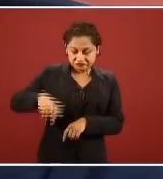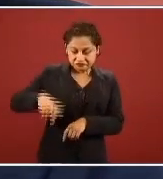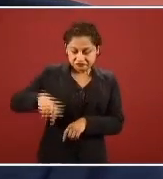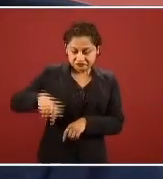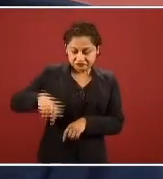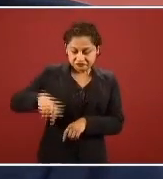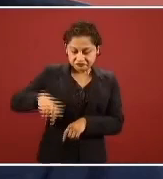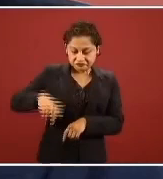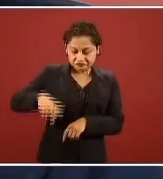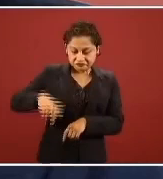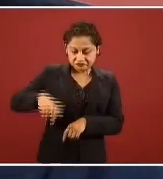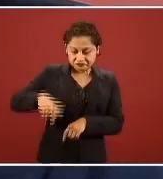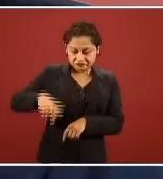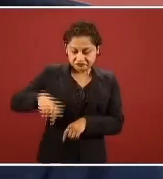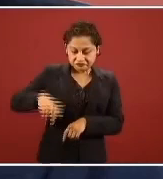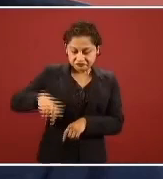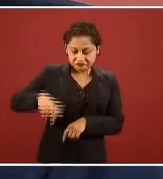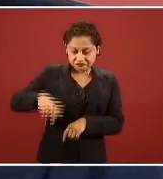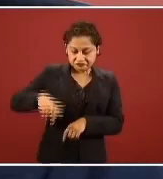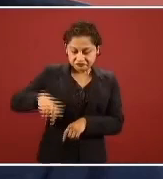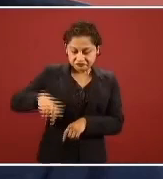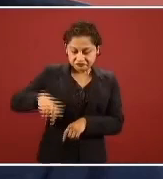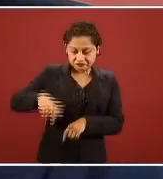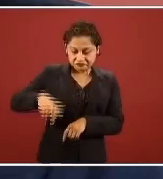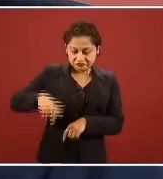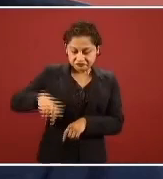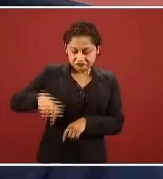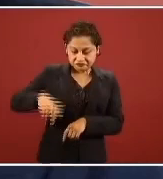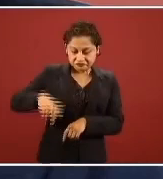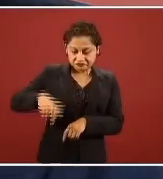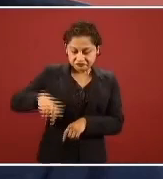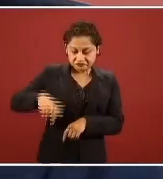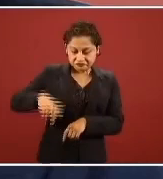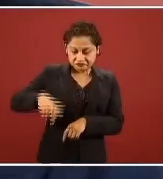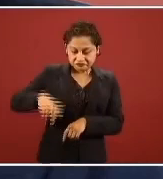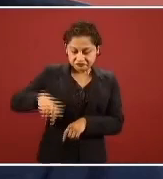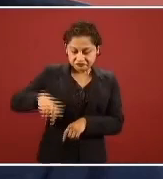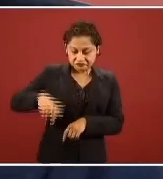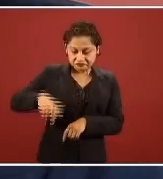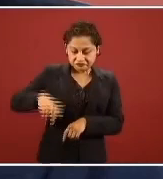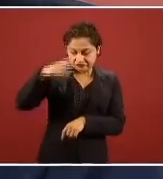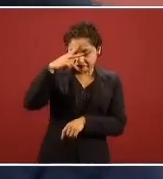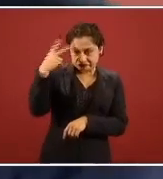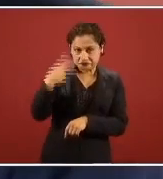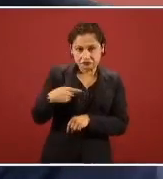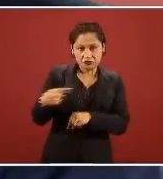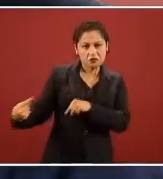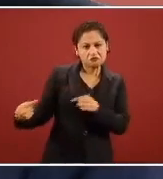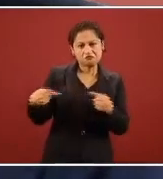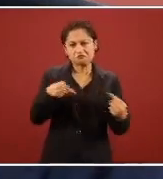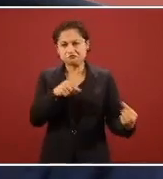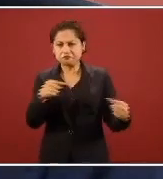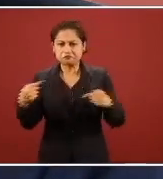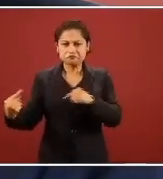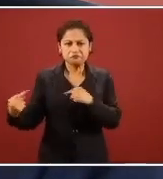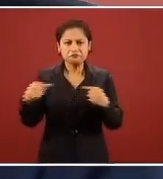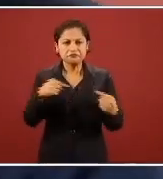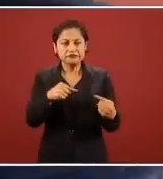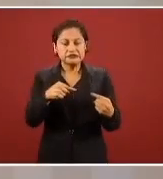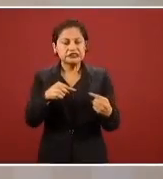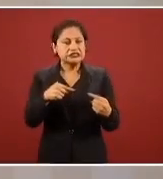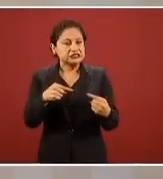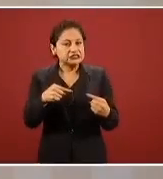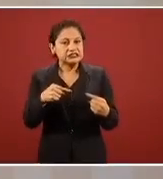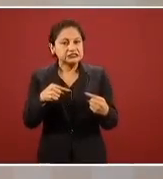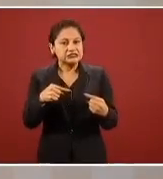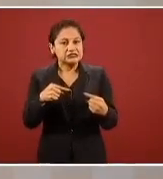a politics where we butted heads against the United States. Y no se hubiese firmado